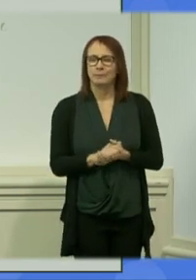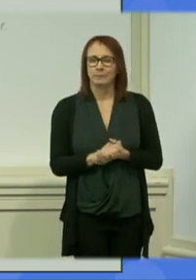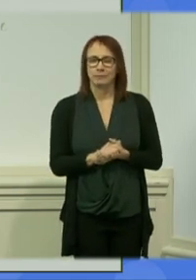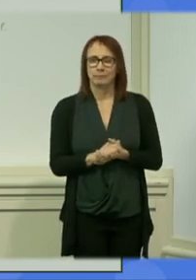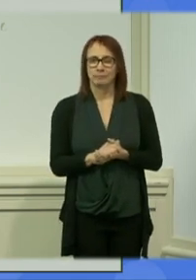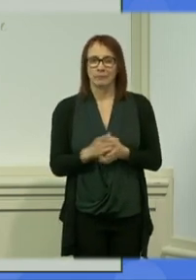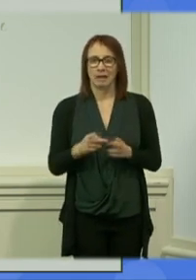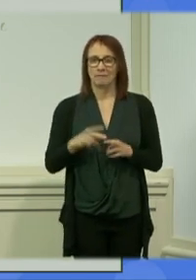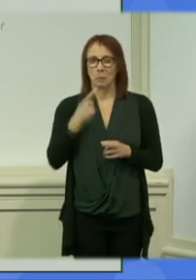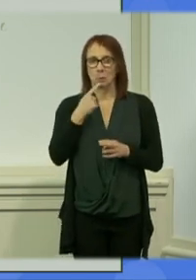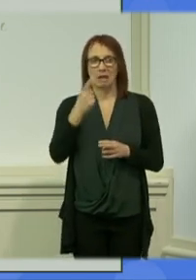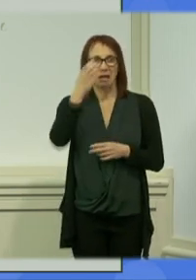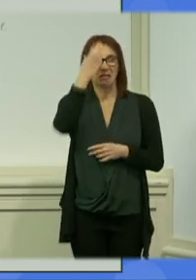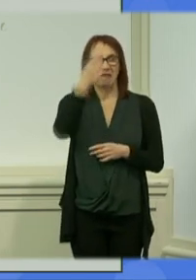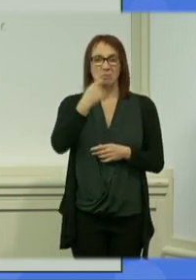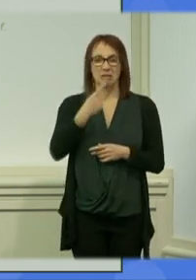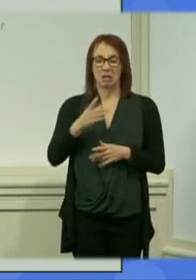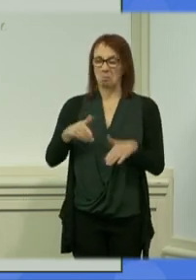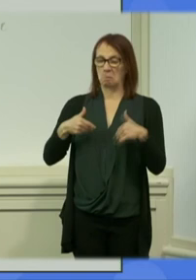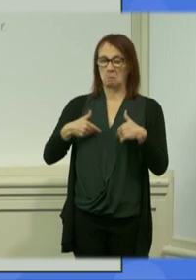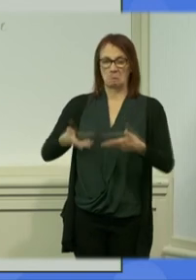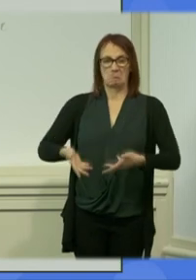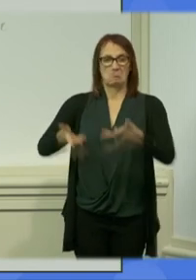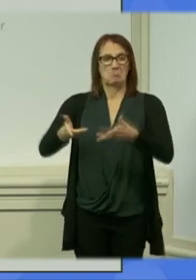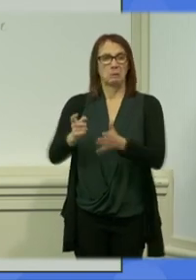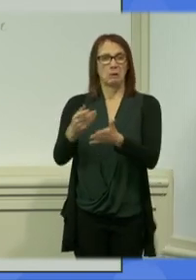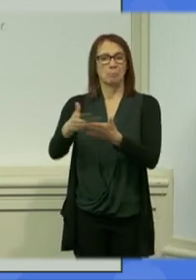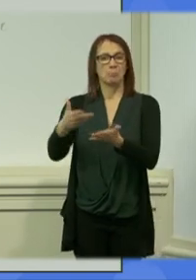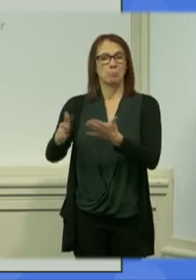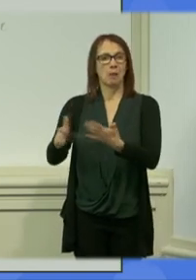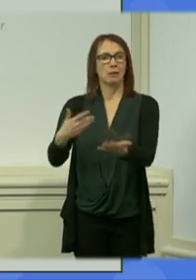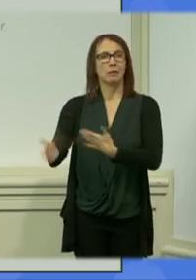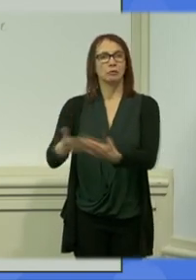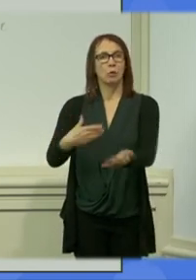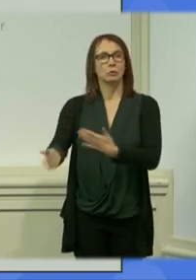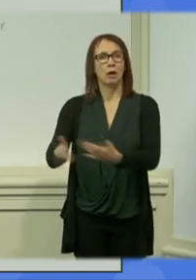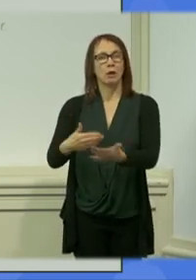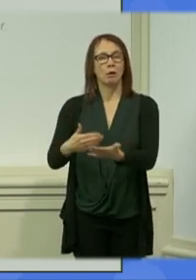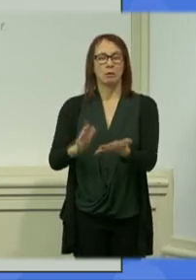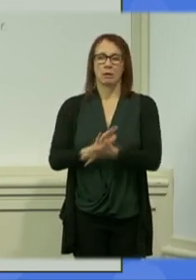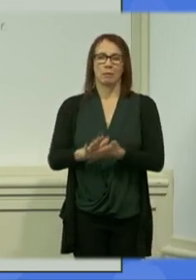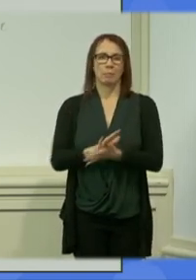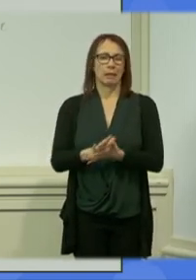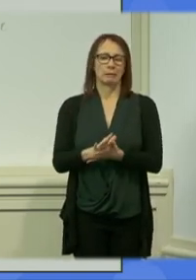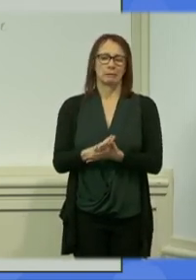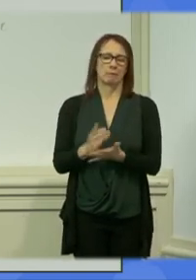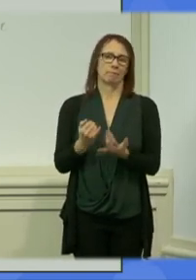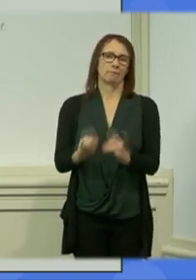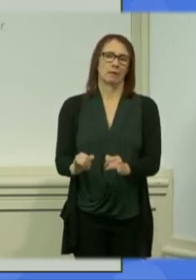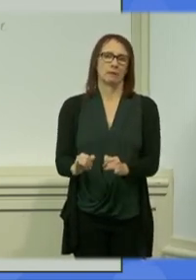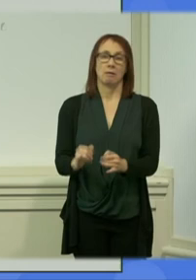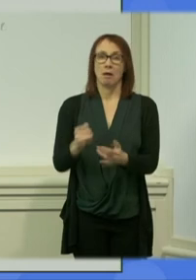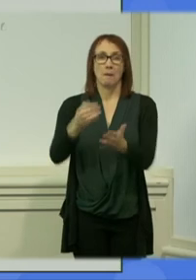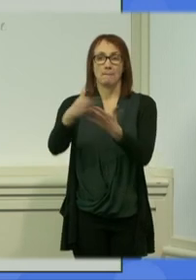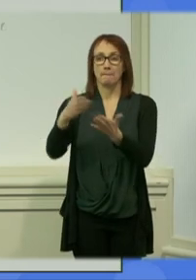leave something to markets to do, it will lead to a suboptimal outcome. So markets don't really do them